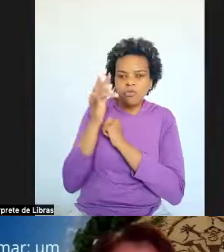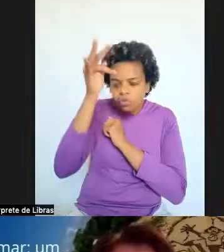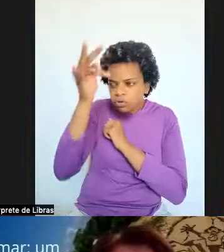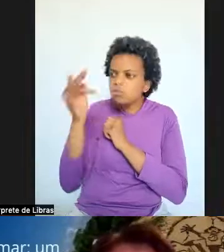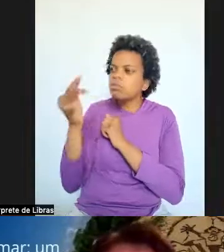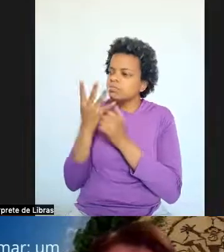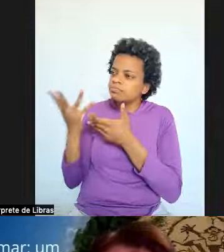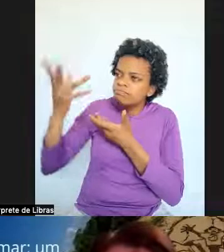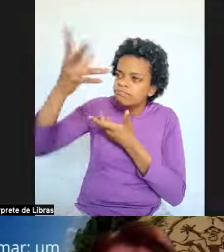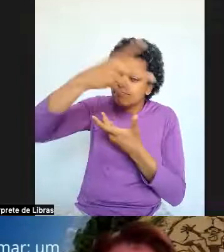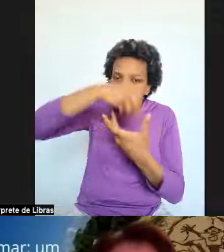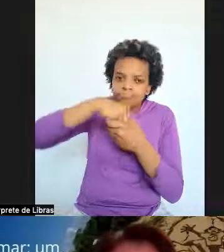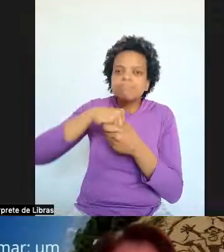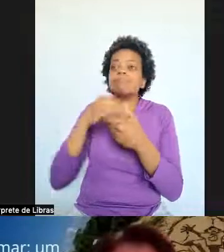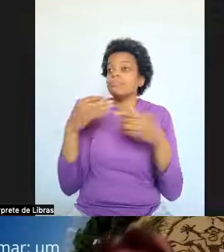measurable